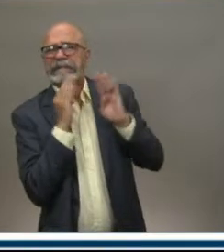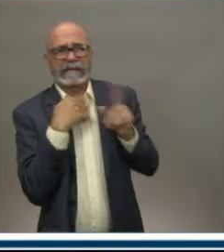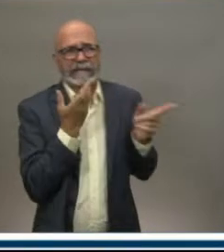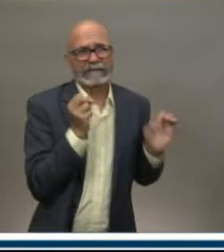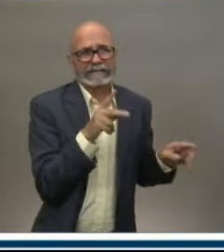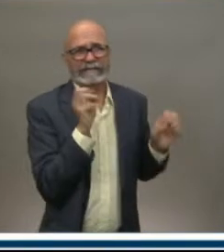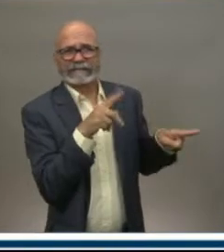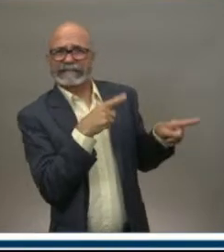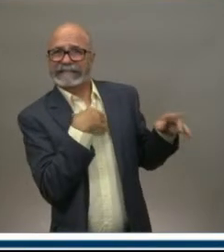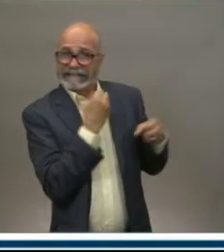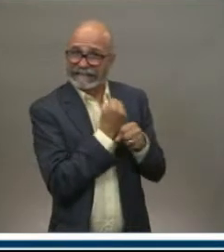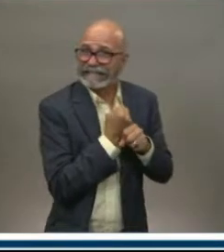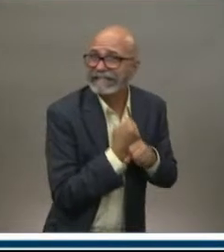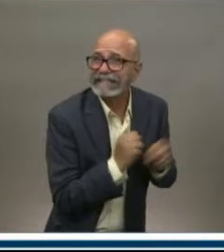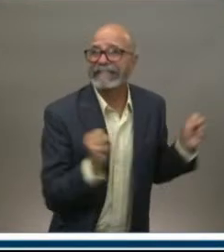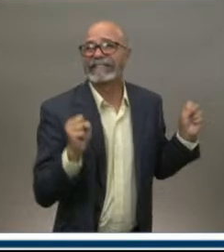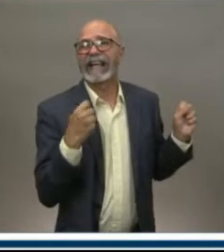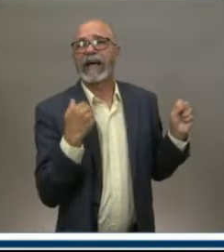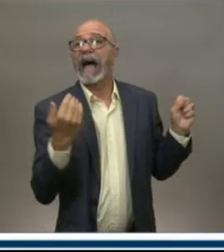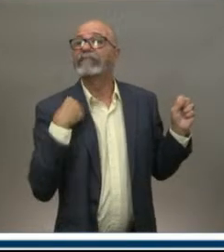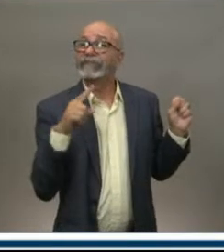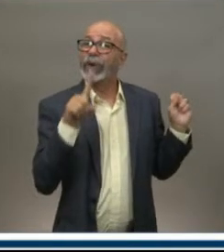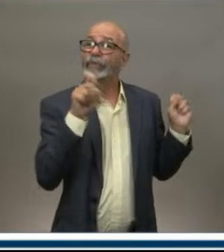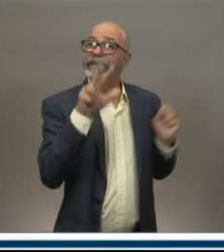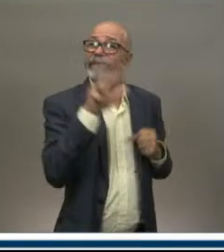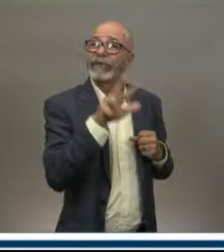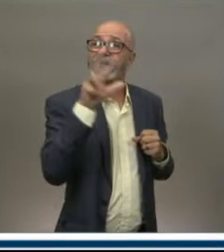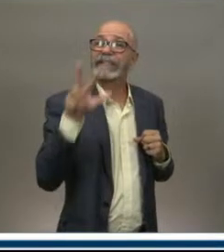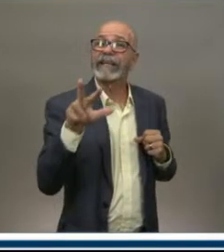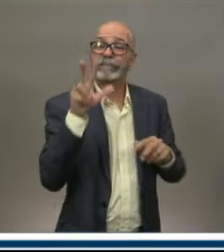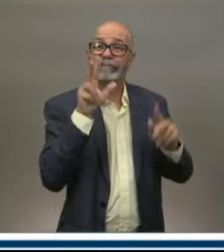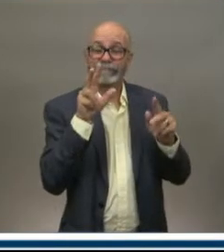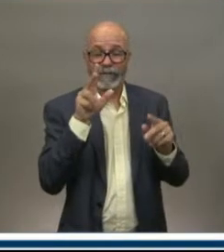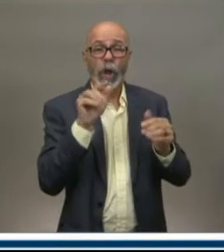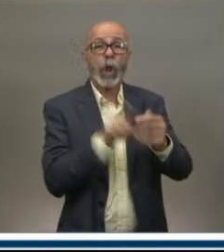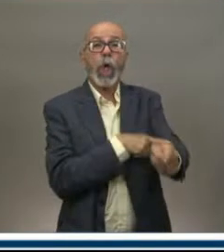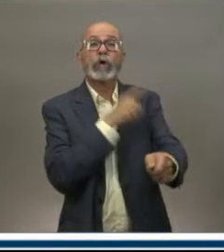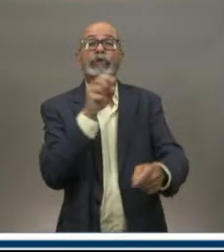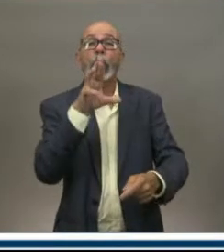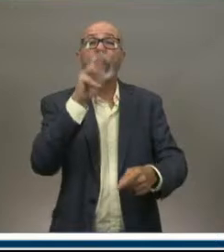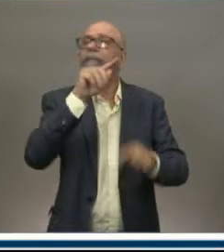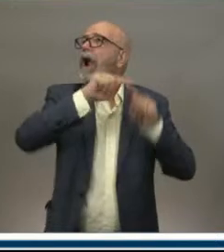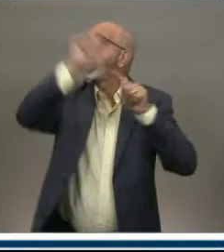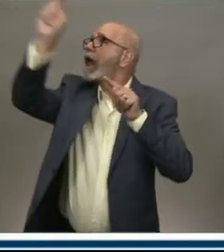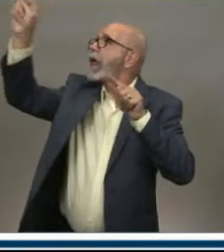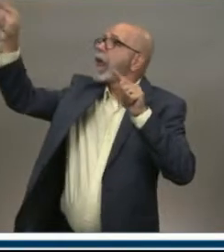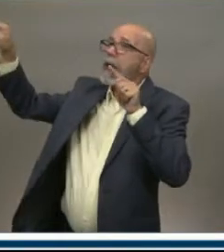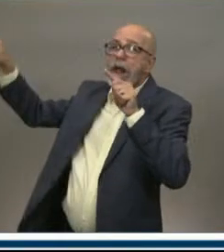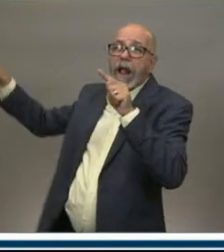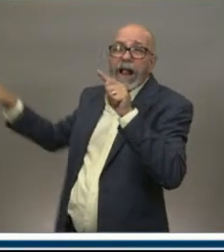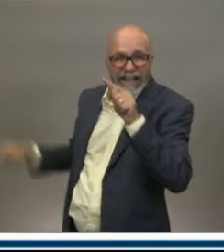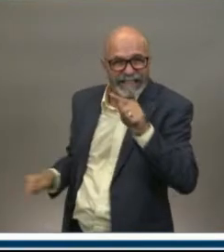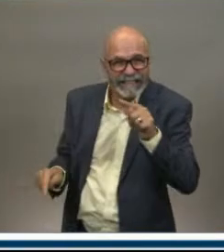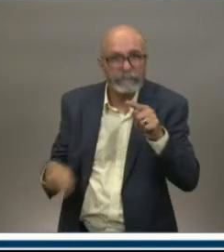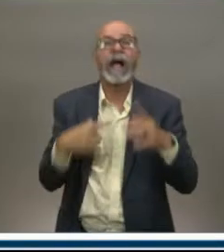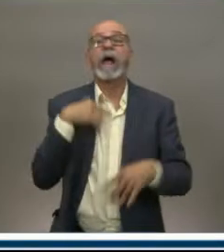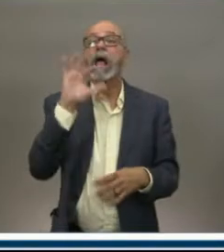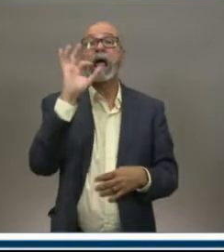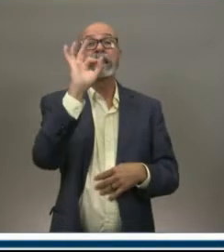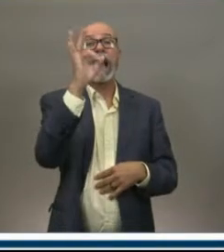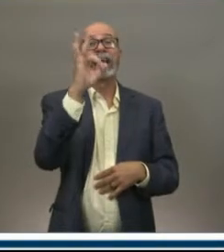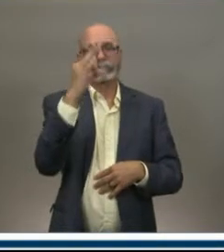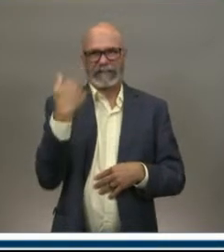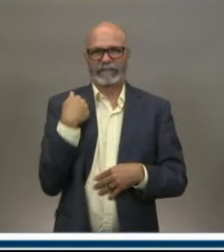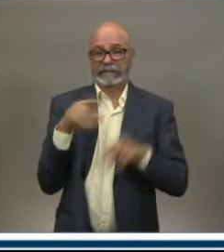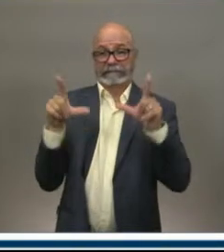have 133 long-term care homes in our province. 9 licensed facilities had either a resident or